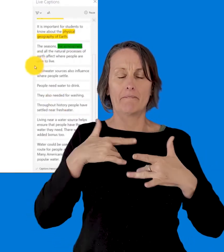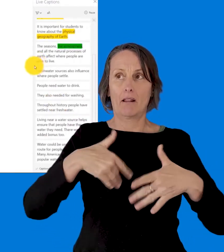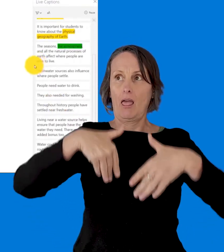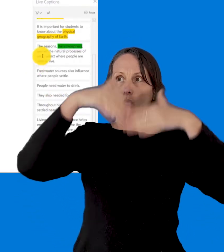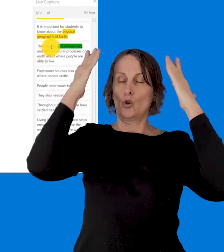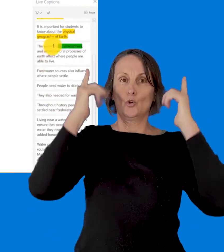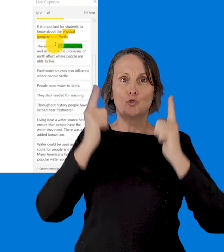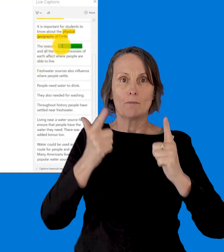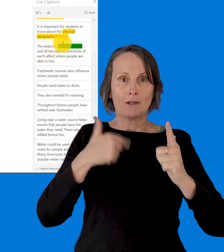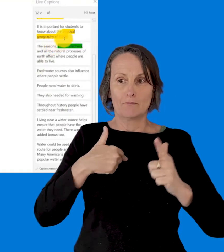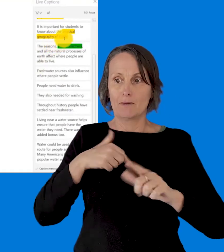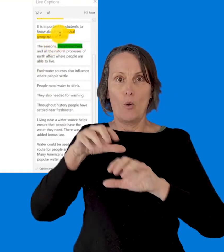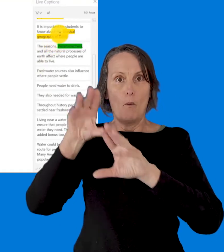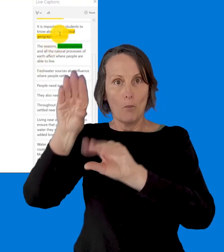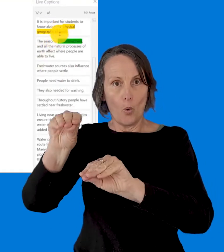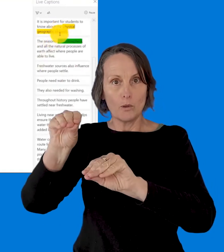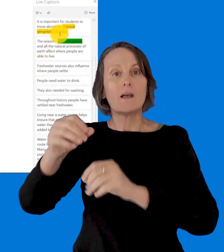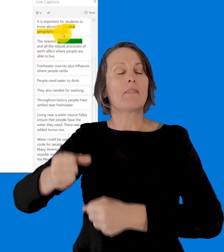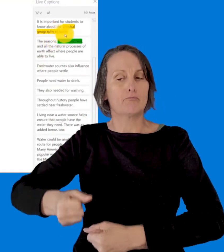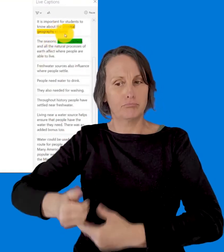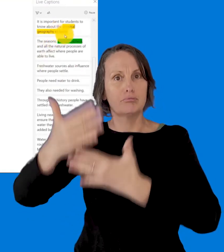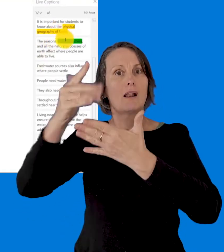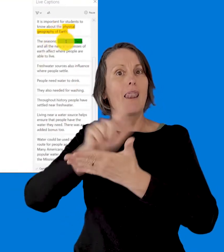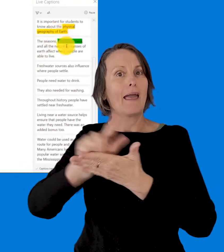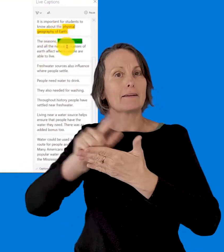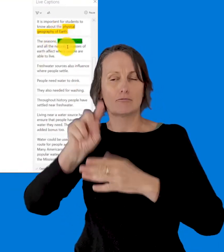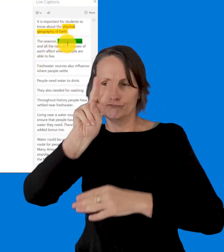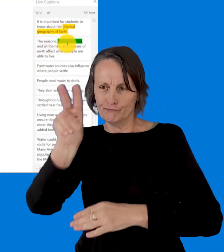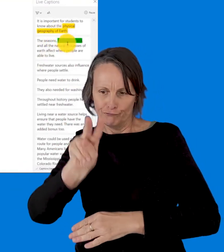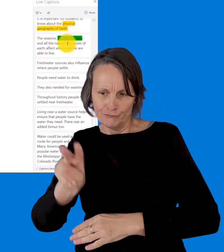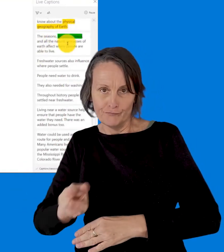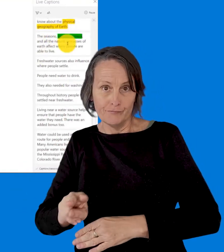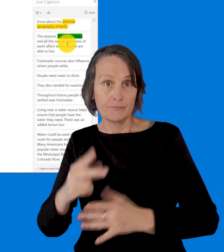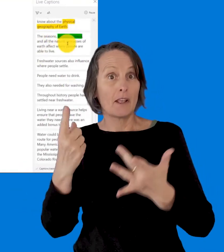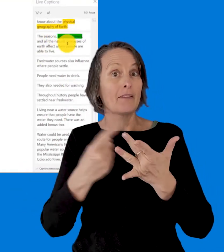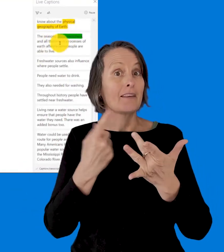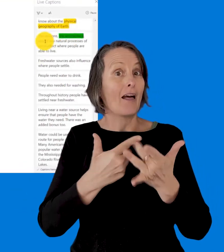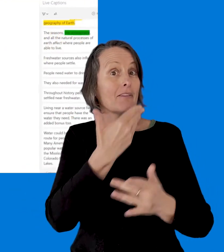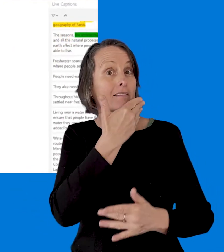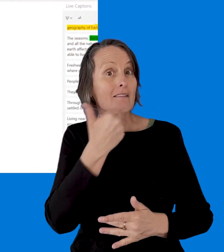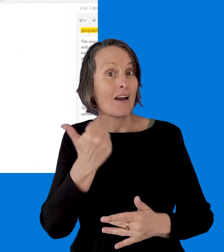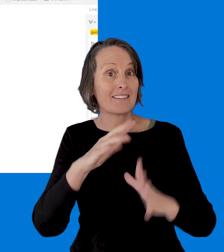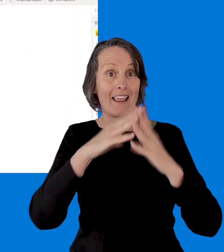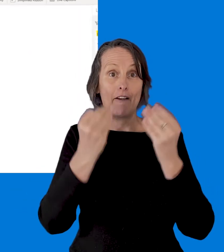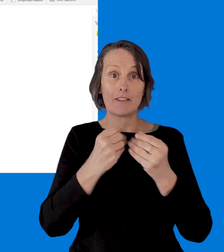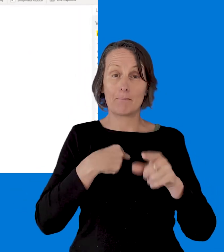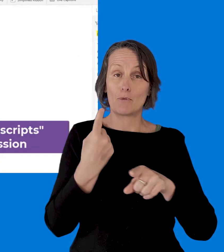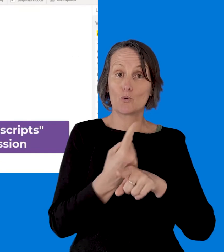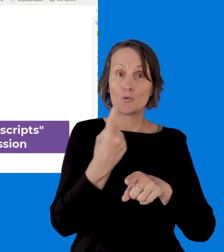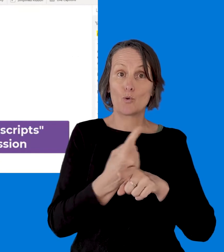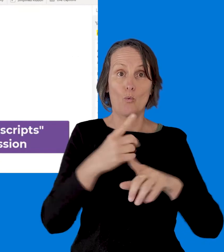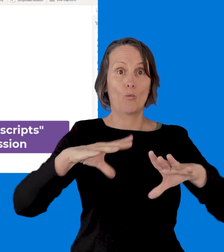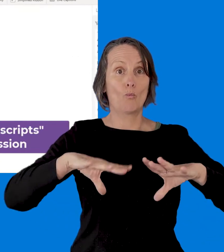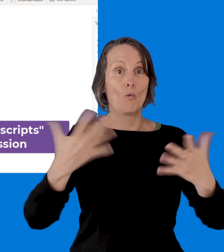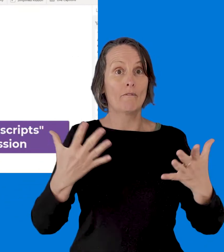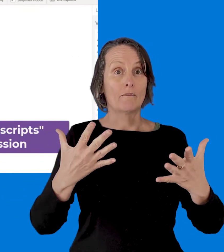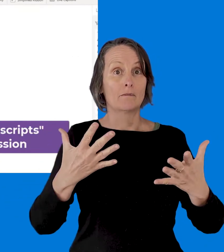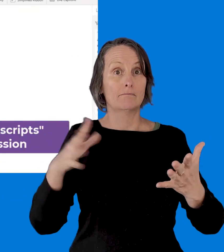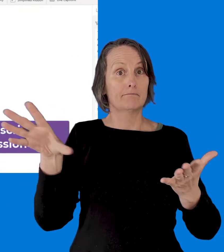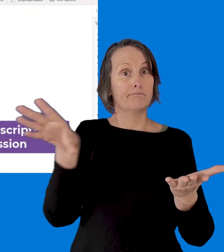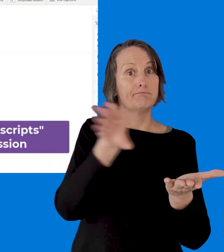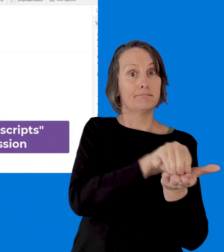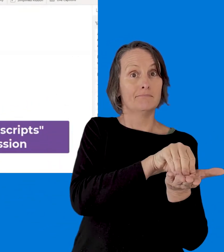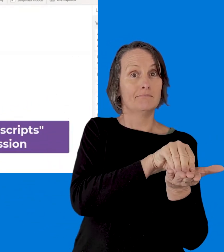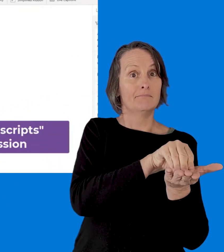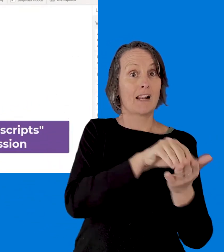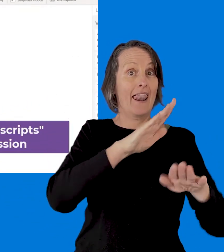Now the other nice thing is that everything that I was saying is automatically captured. Look over here on the left. You're going to